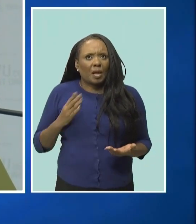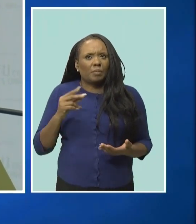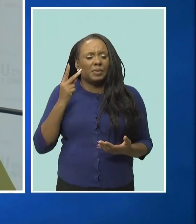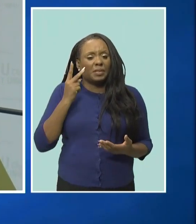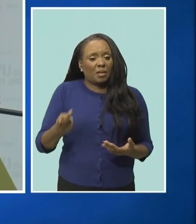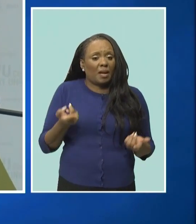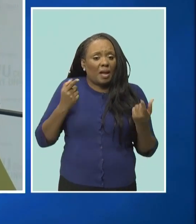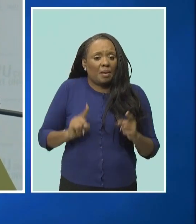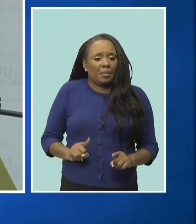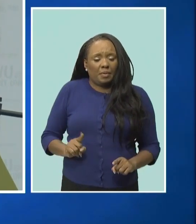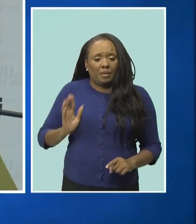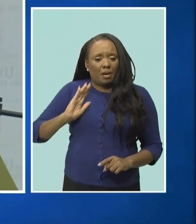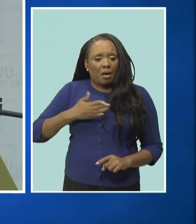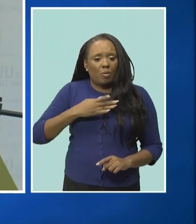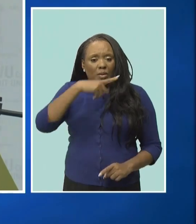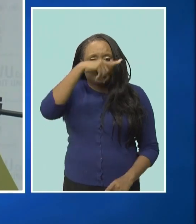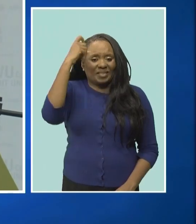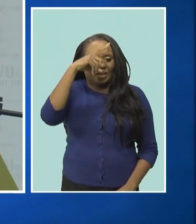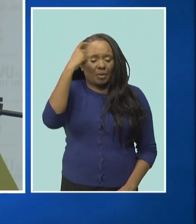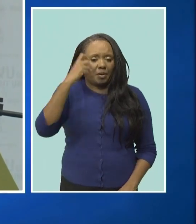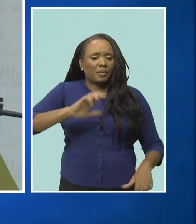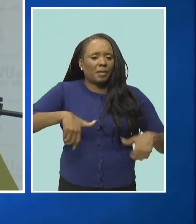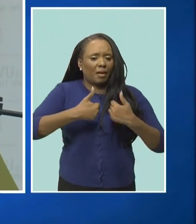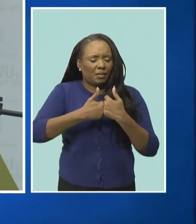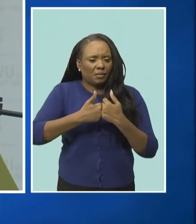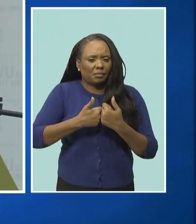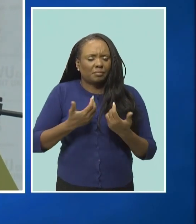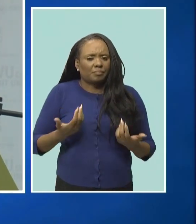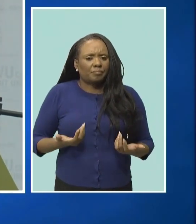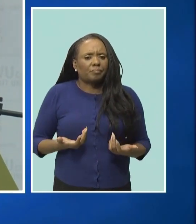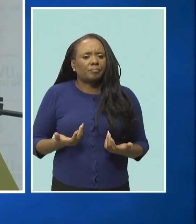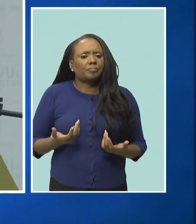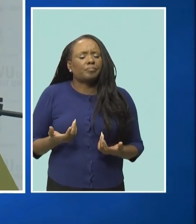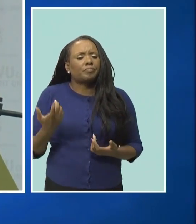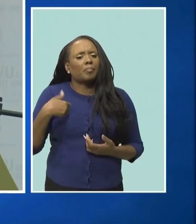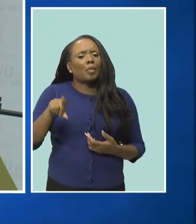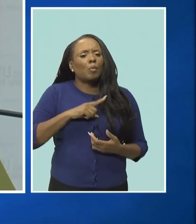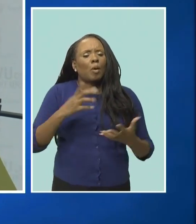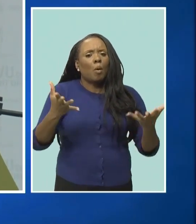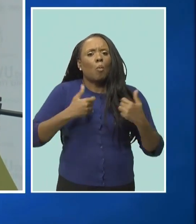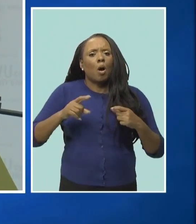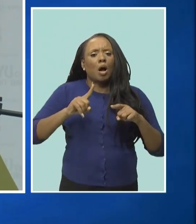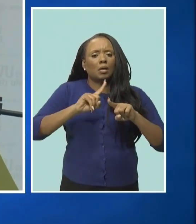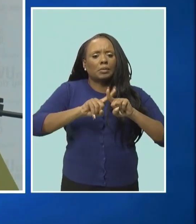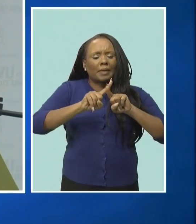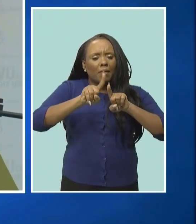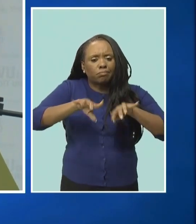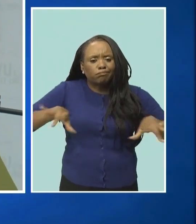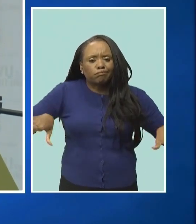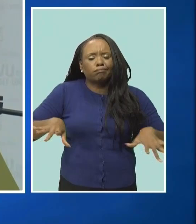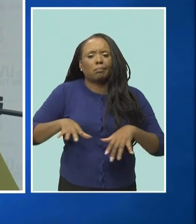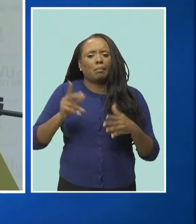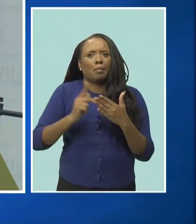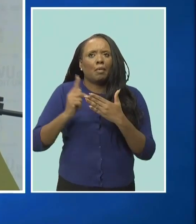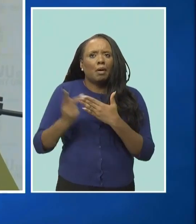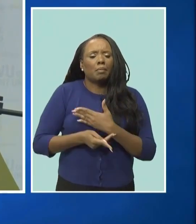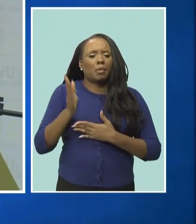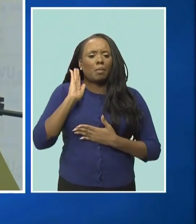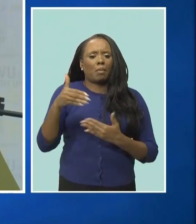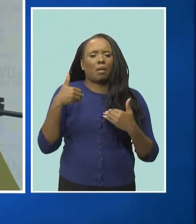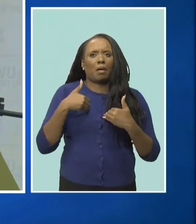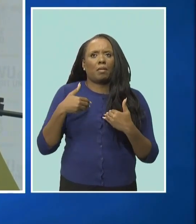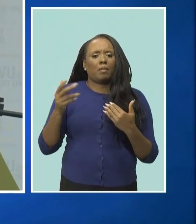again. We thought that to diversify the programs, we would have this program